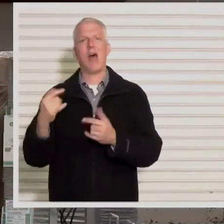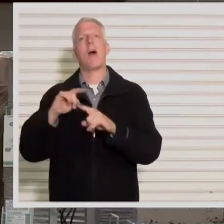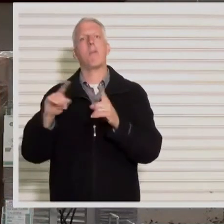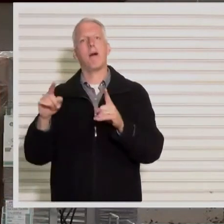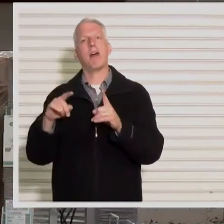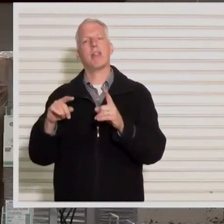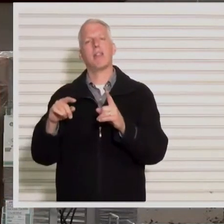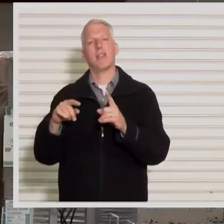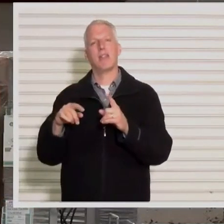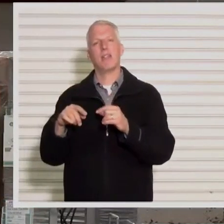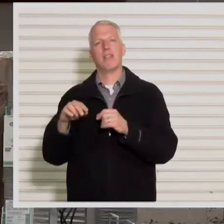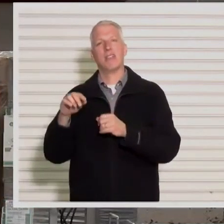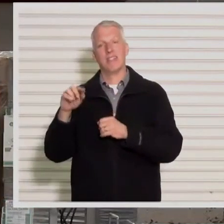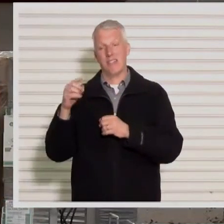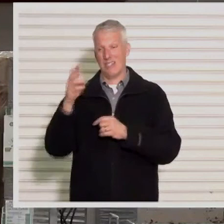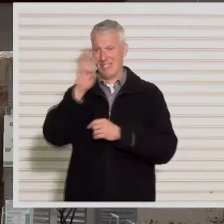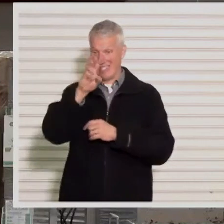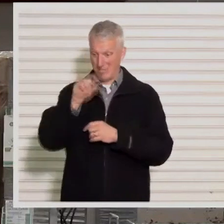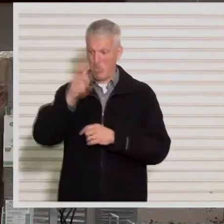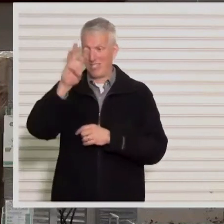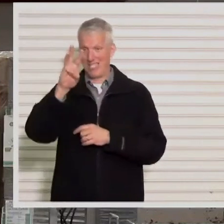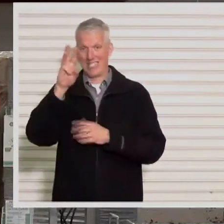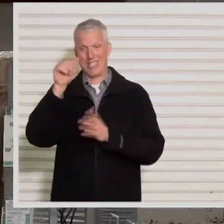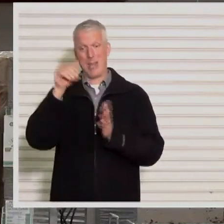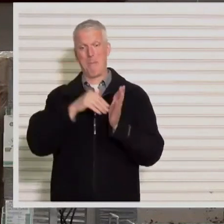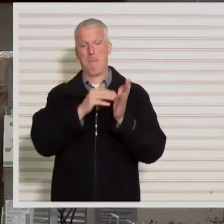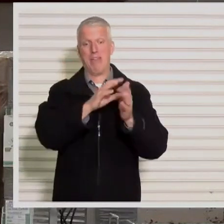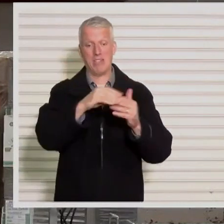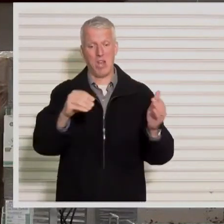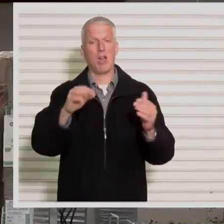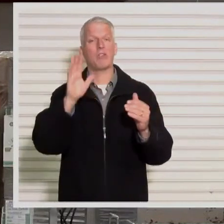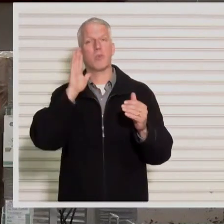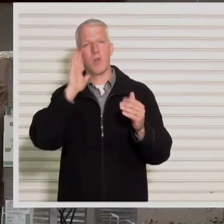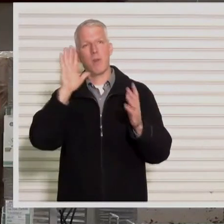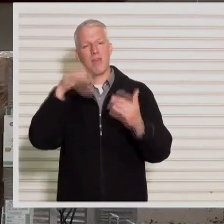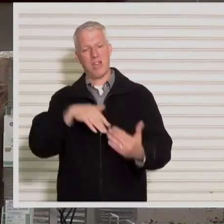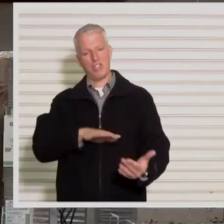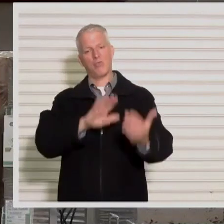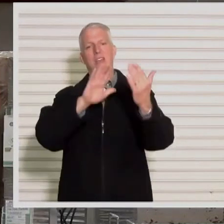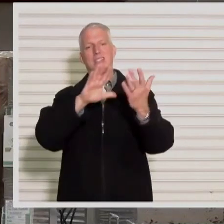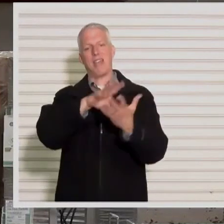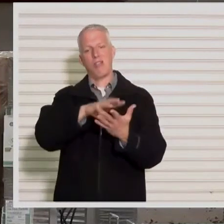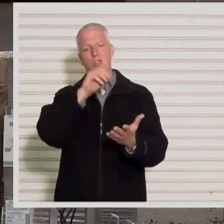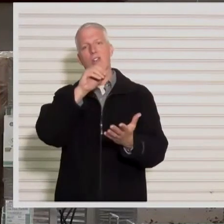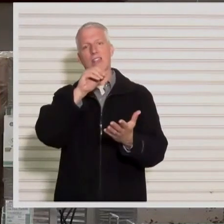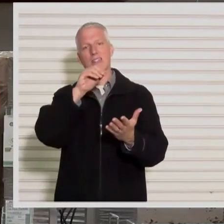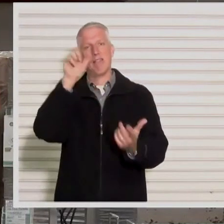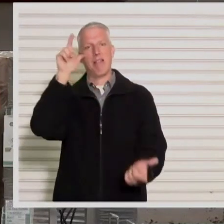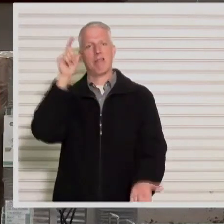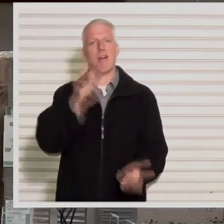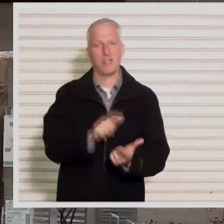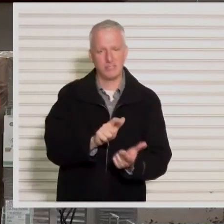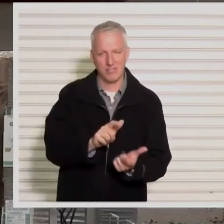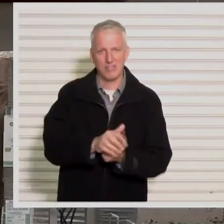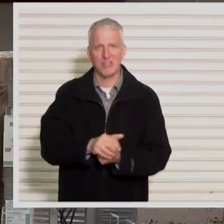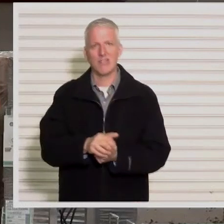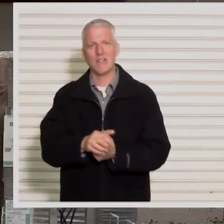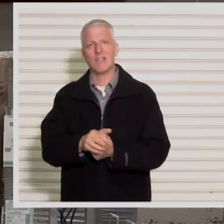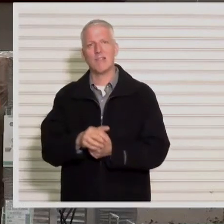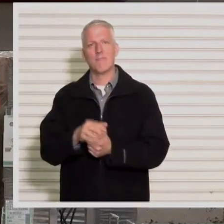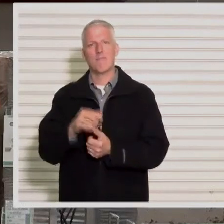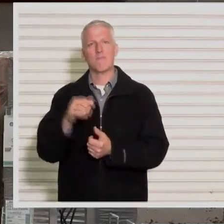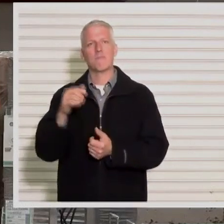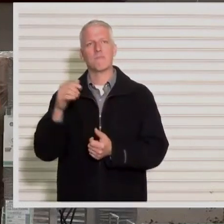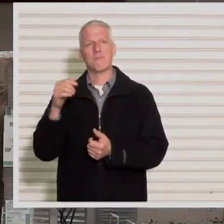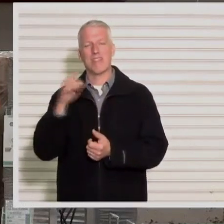$6.6 billion that would address the issue of learning loss in an equitable frame and manner and address the